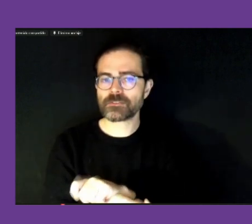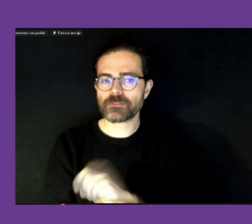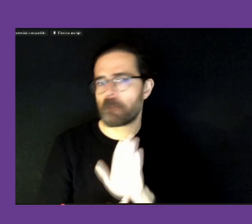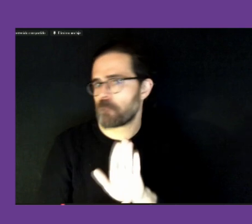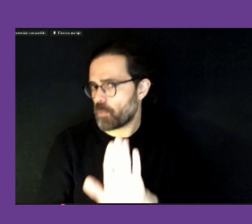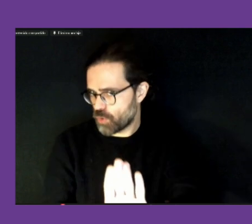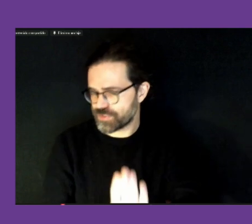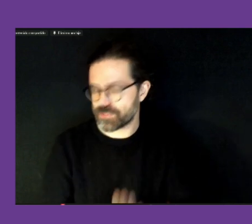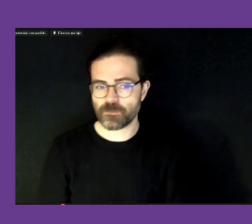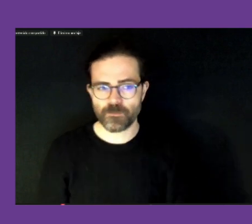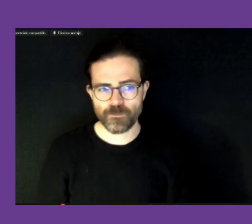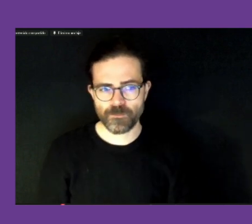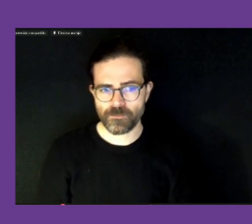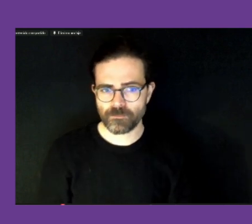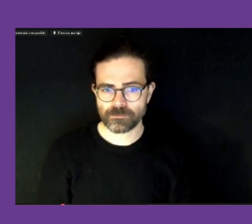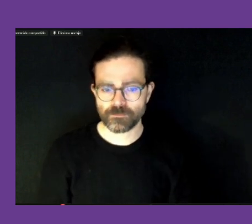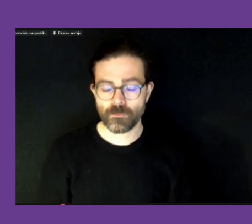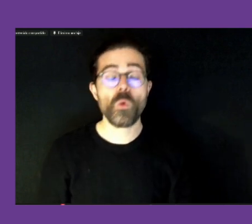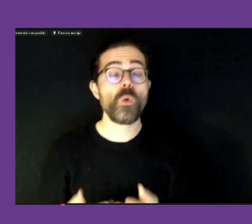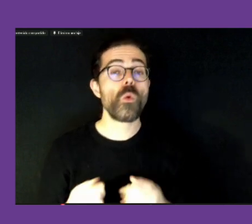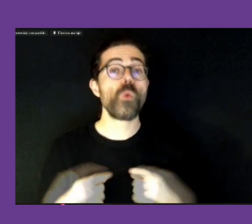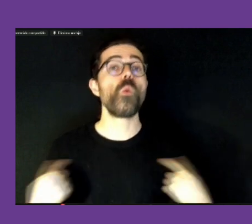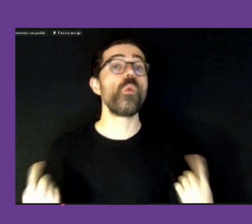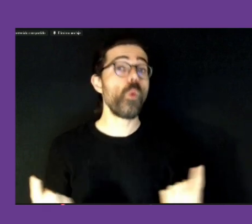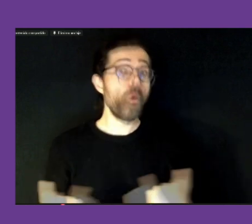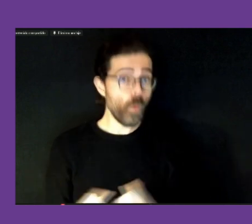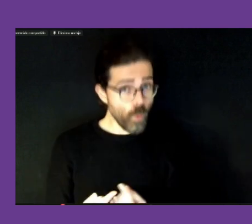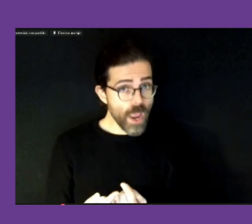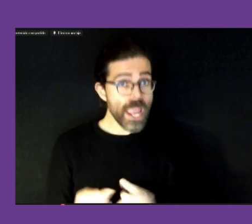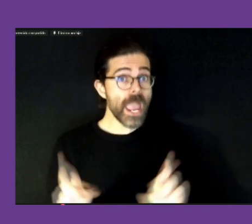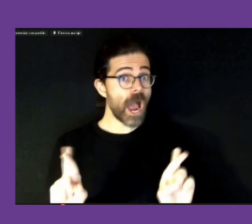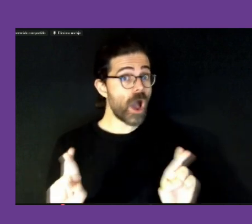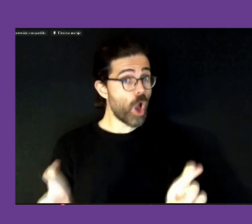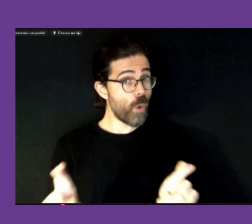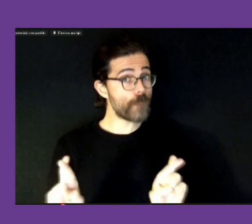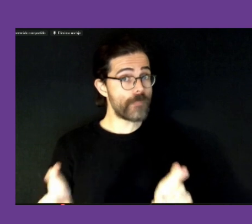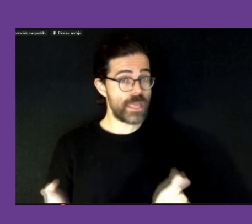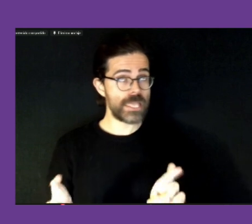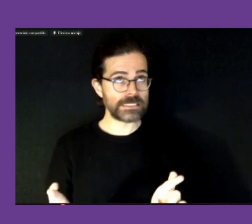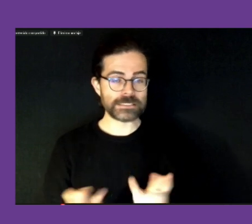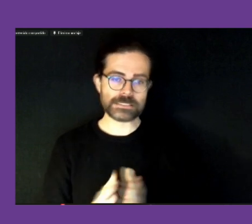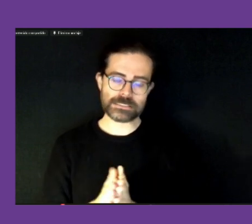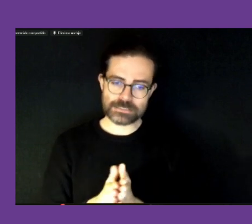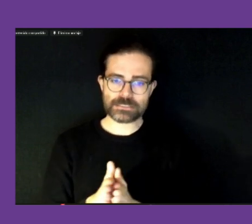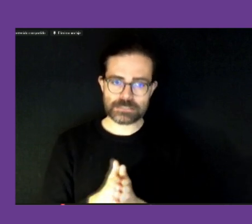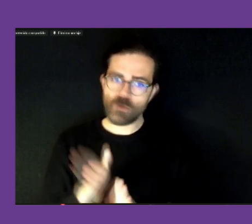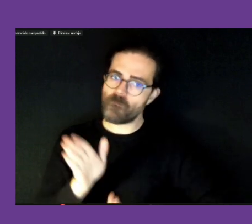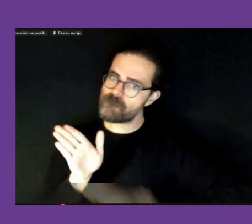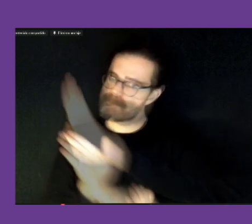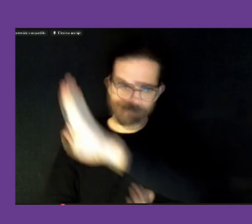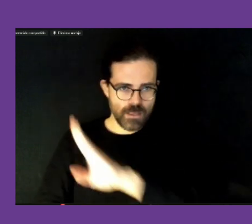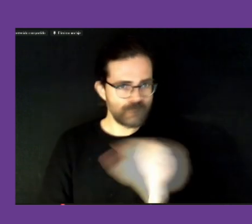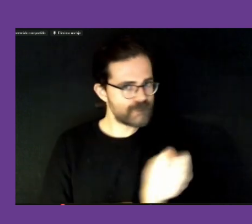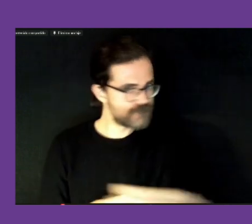current dialogue. We are hoping to accelerate and speed up the process because we have